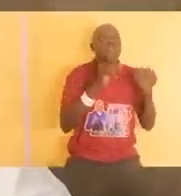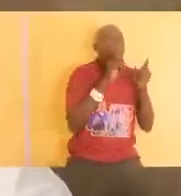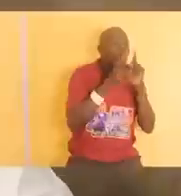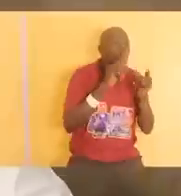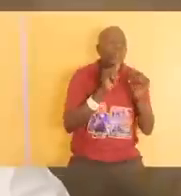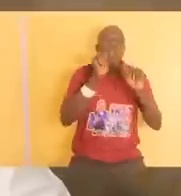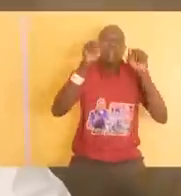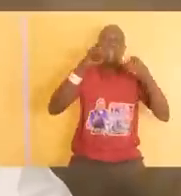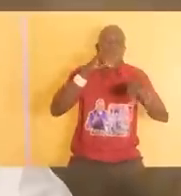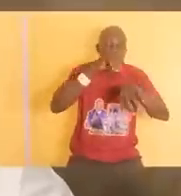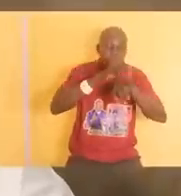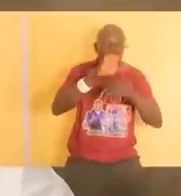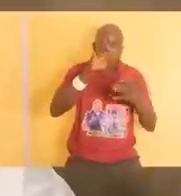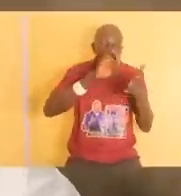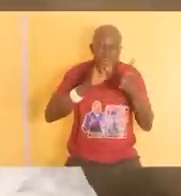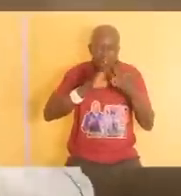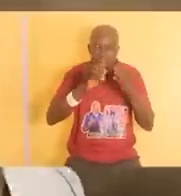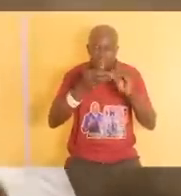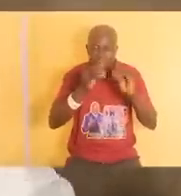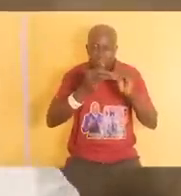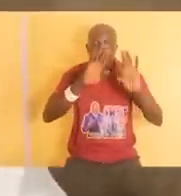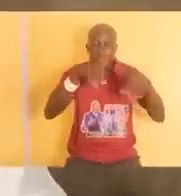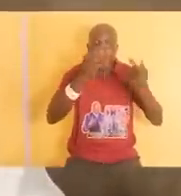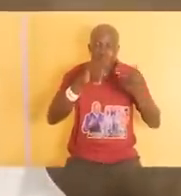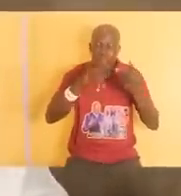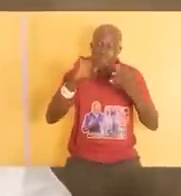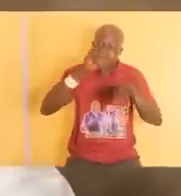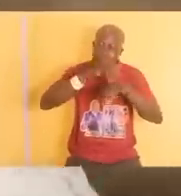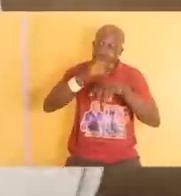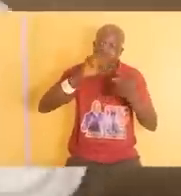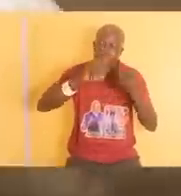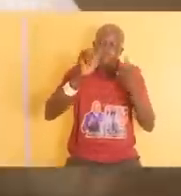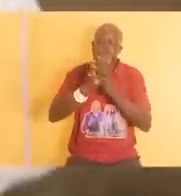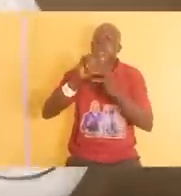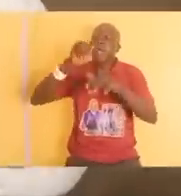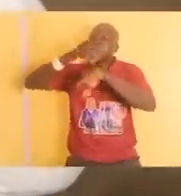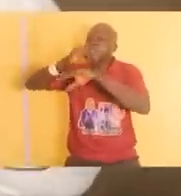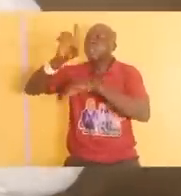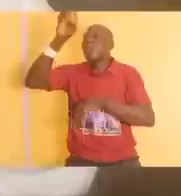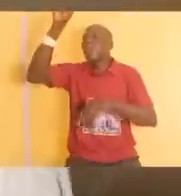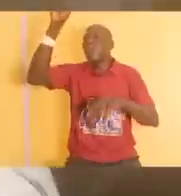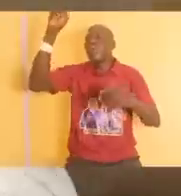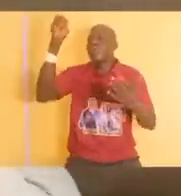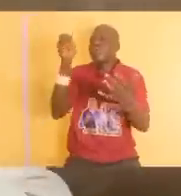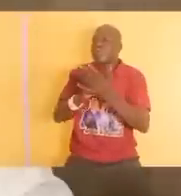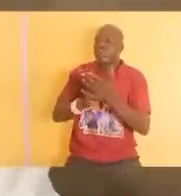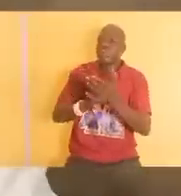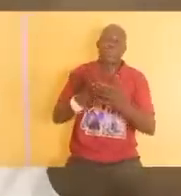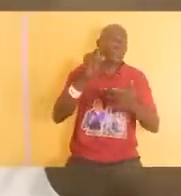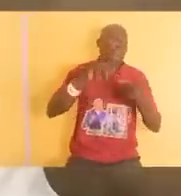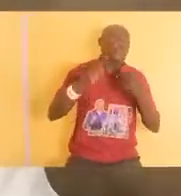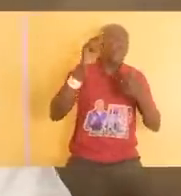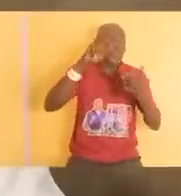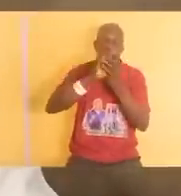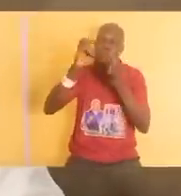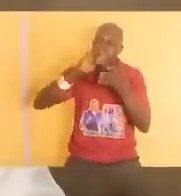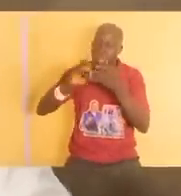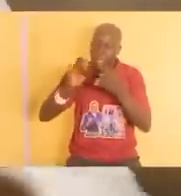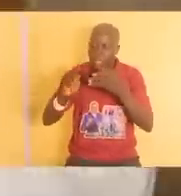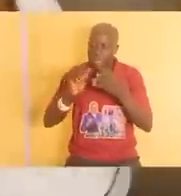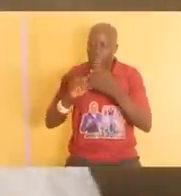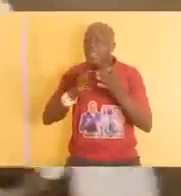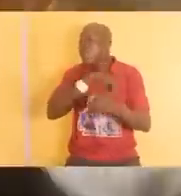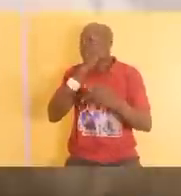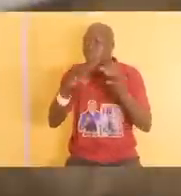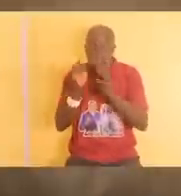they said that card number. He said his account number. They said that card number. I spotted your account number. They said 100,000 naira. He said